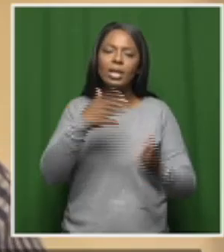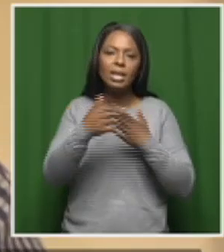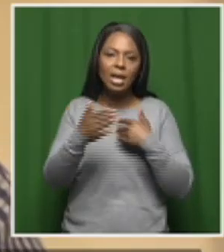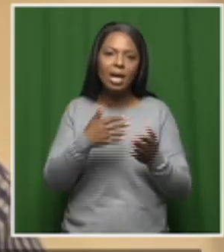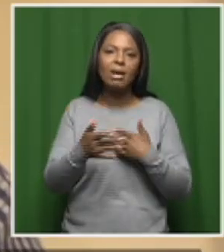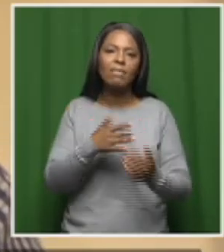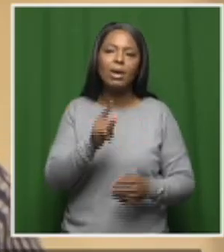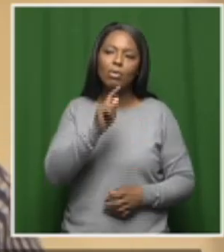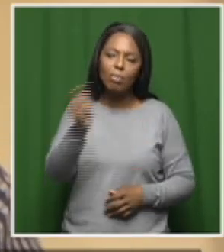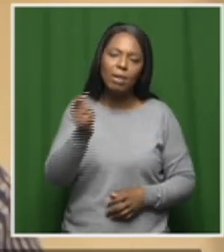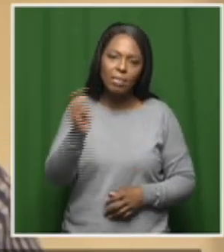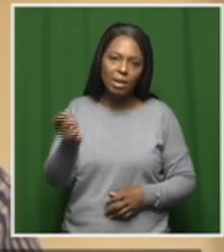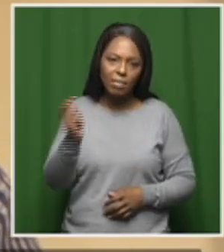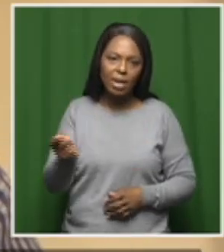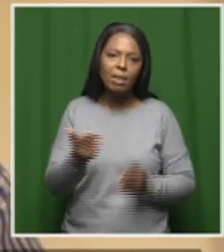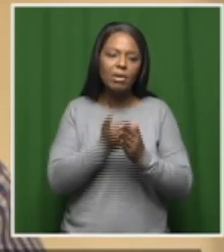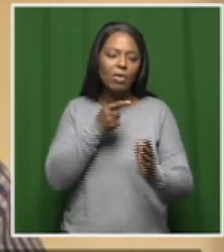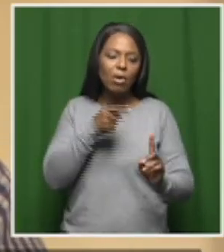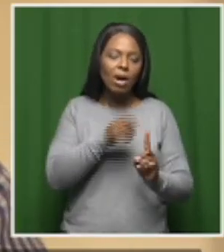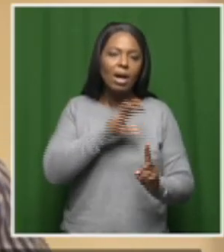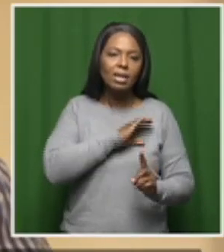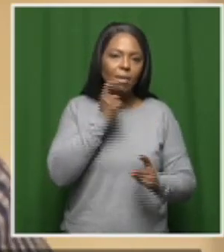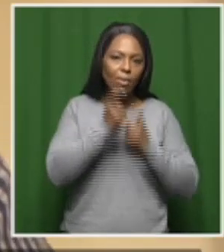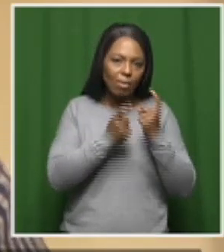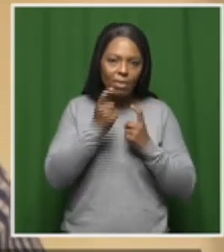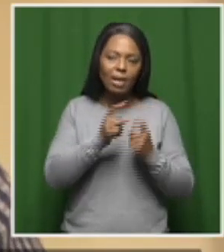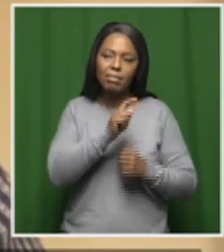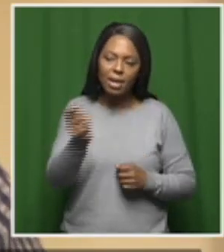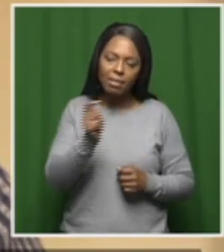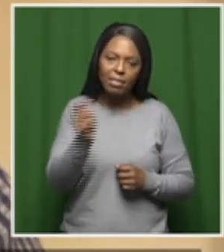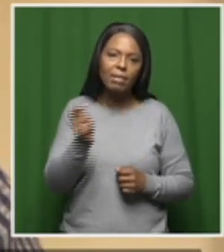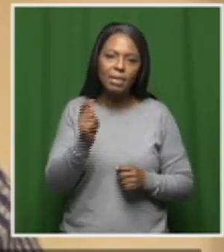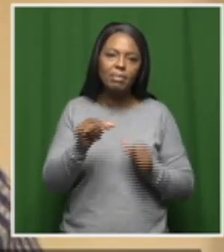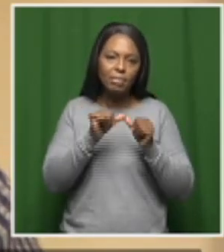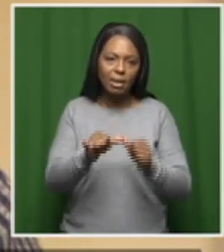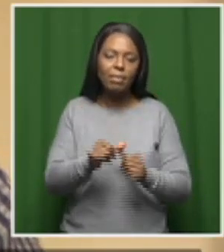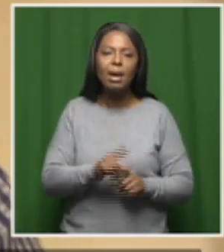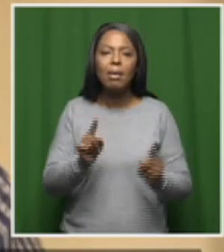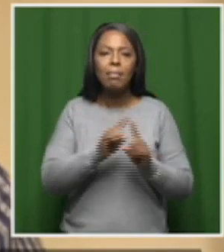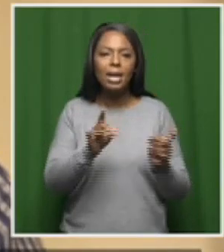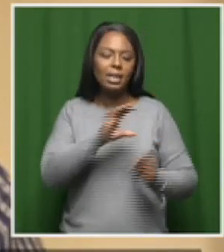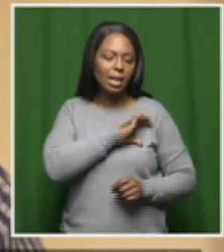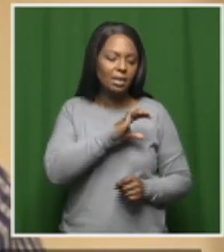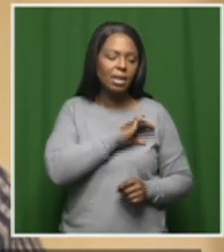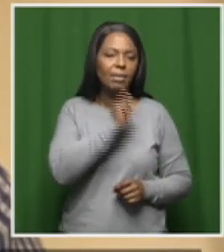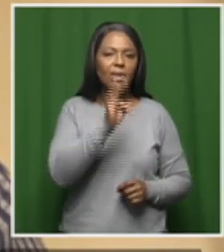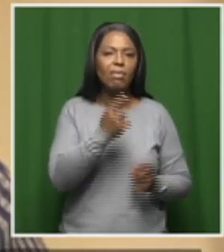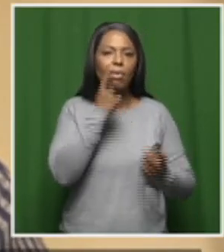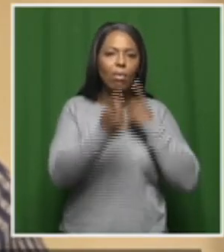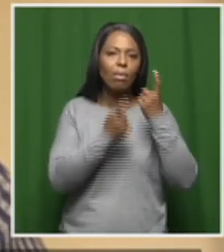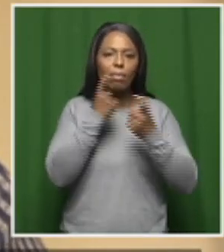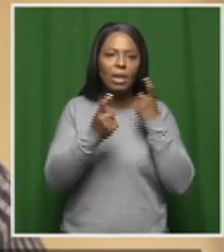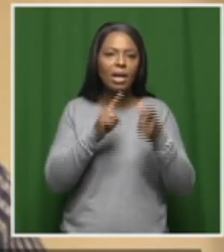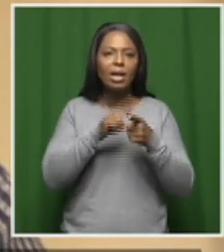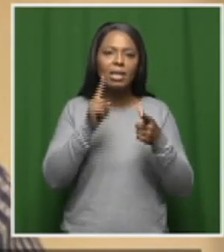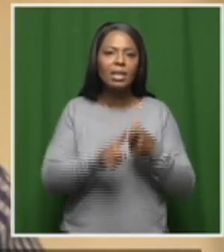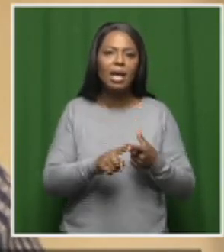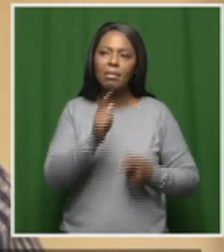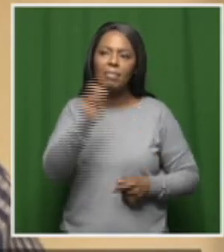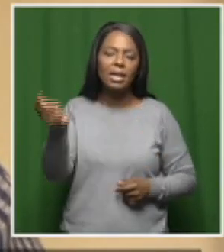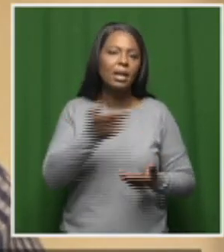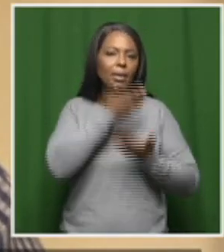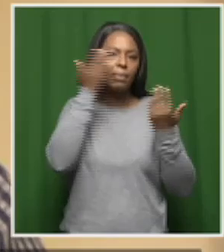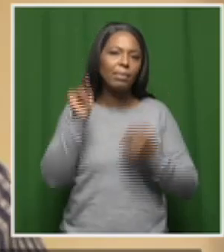the query start. Now, what sometimes the customers tend to do, the customer tend to not pay at